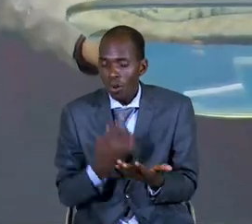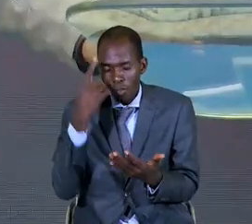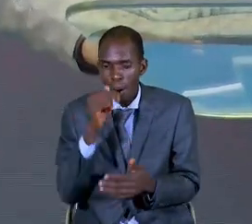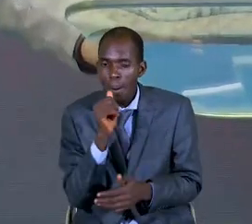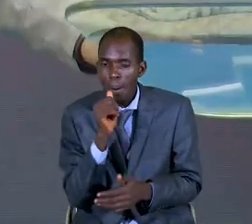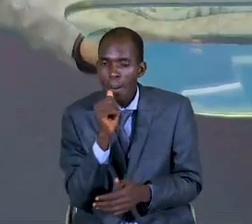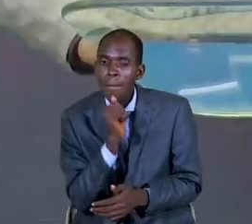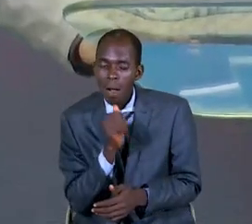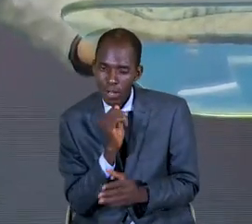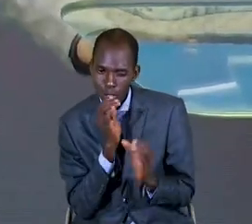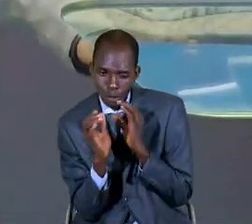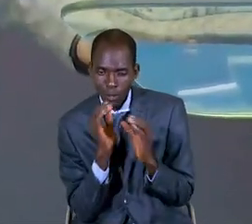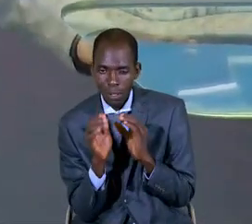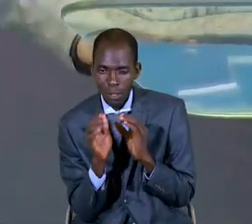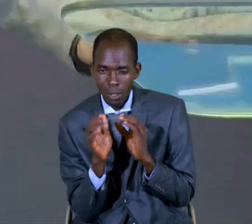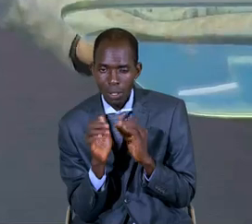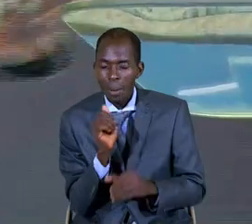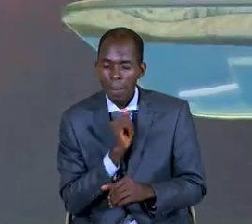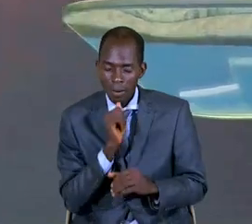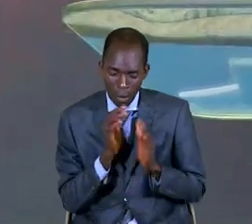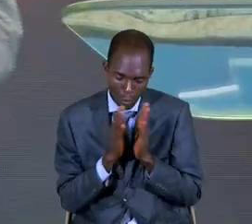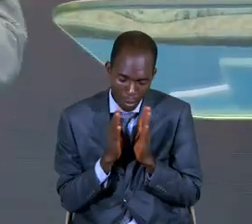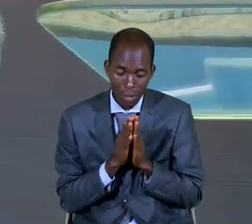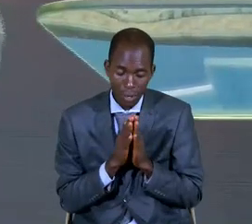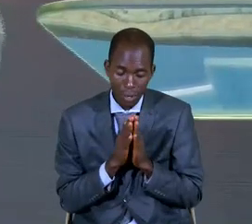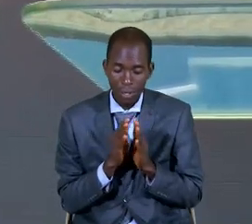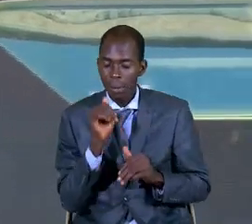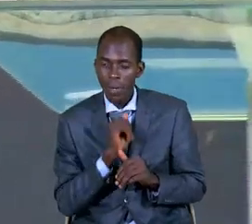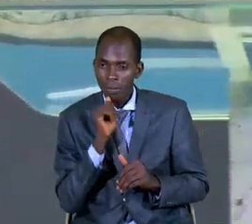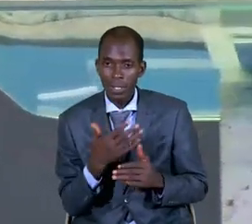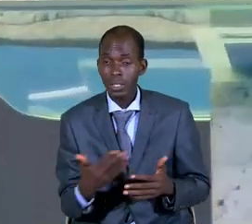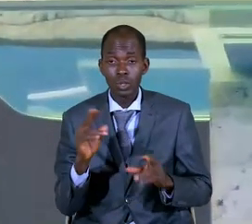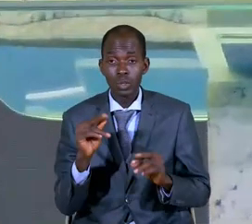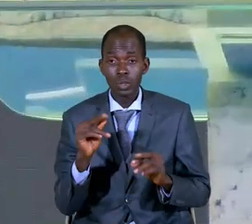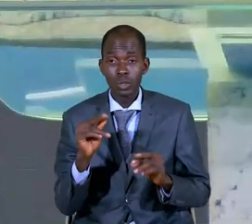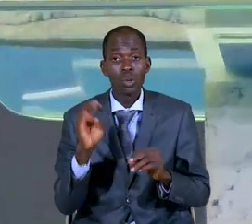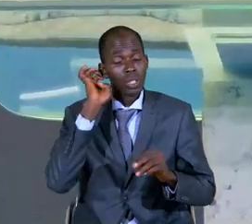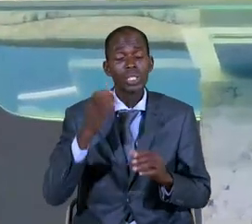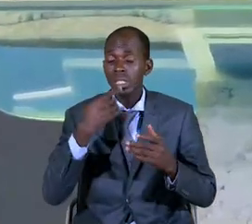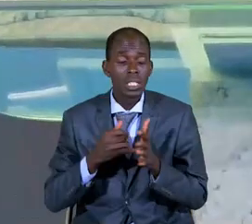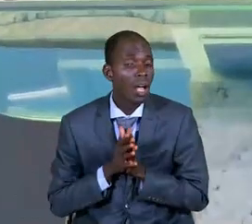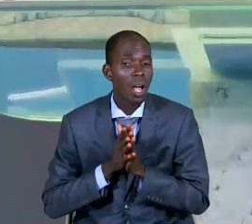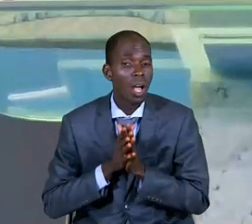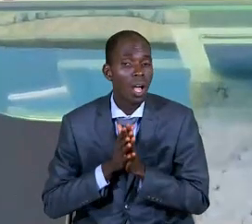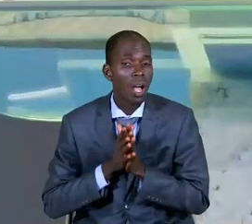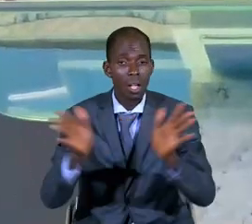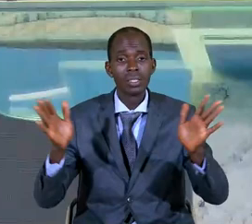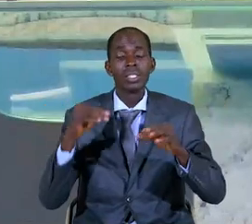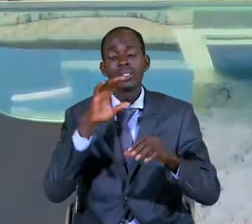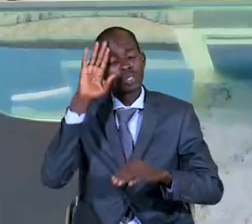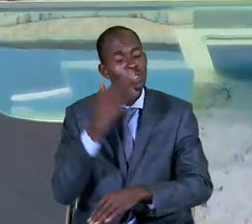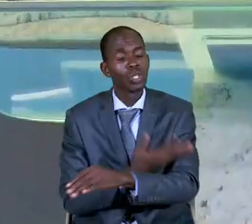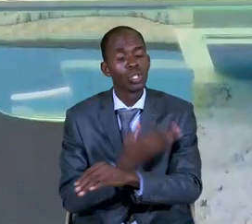a private prayer. It's in the public. And he said, Jesus, thou son of David, have mercy on